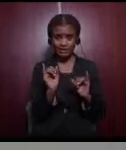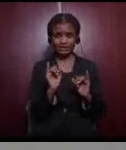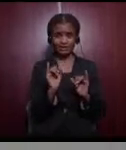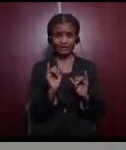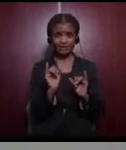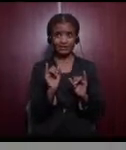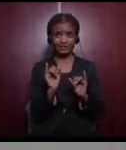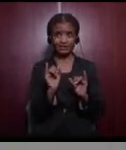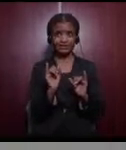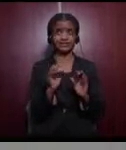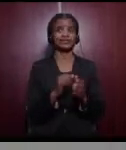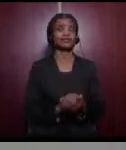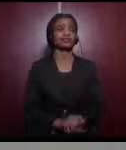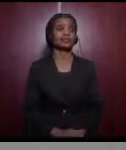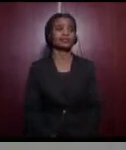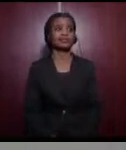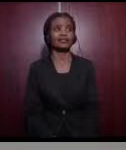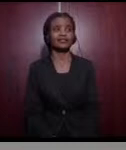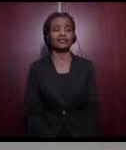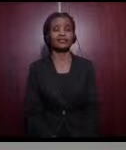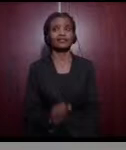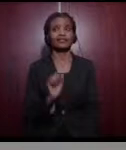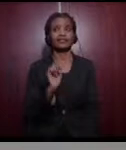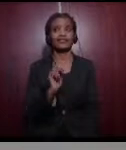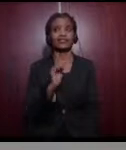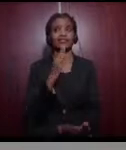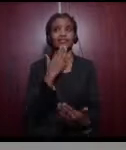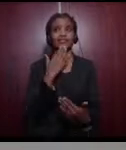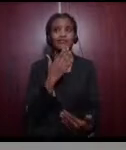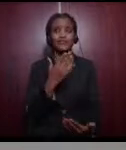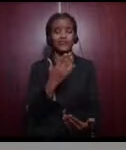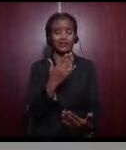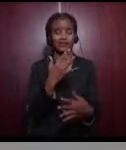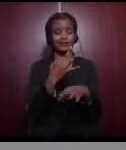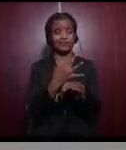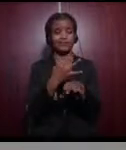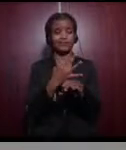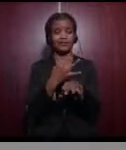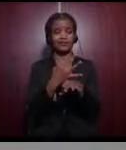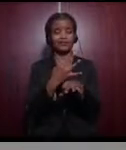Okay. Siyabonga Babu Ramaphosa. All right.